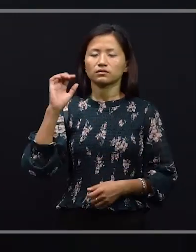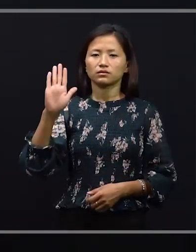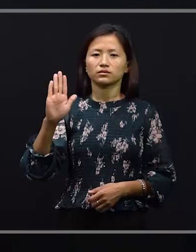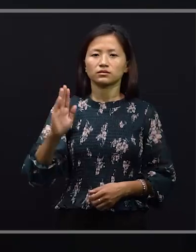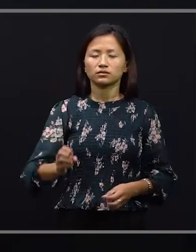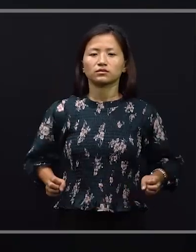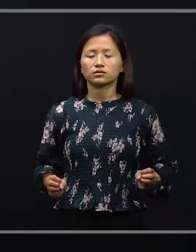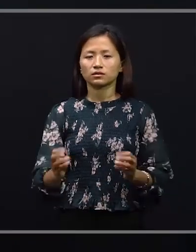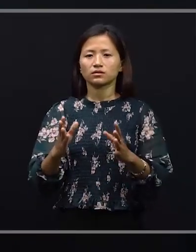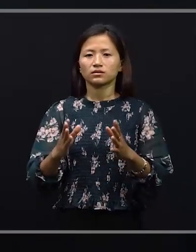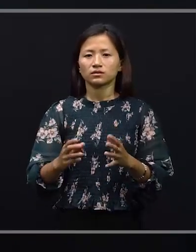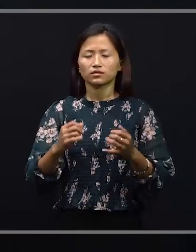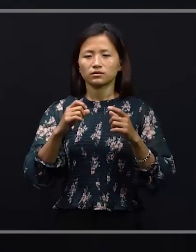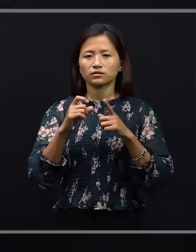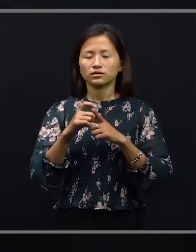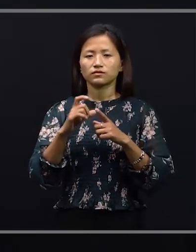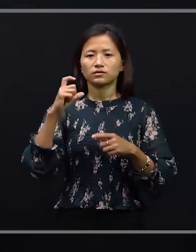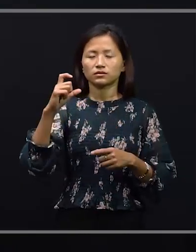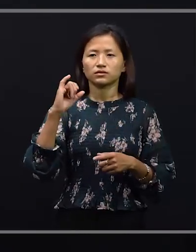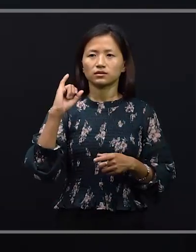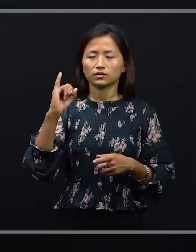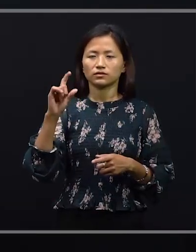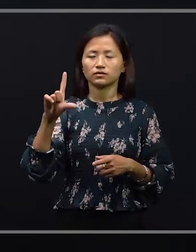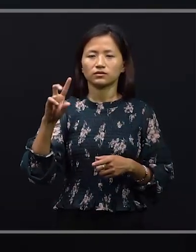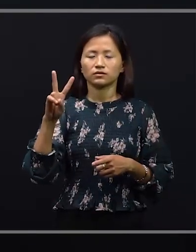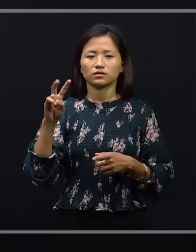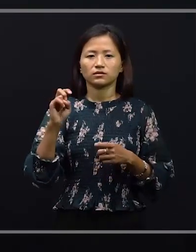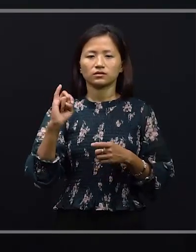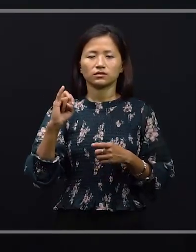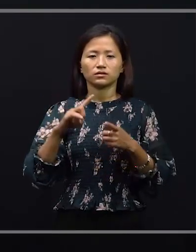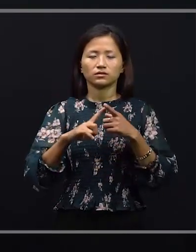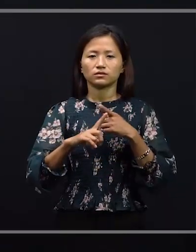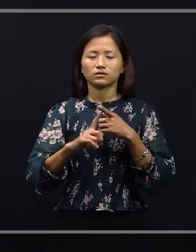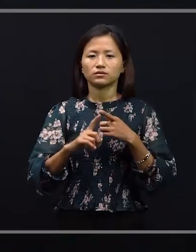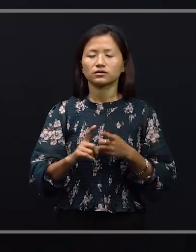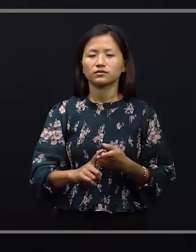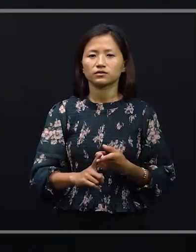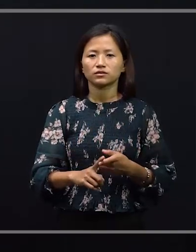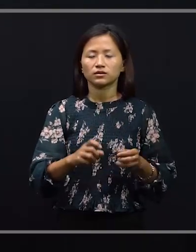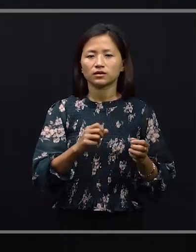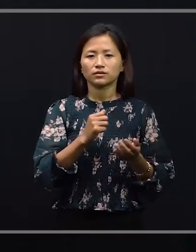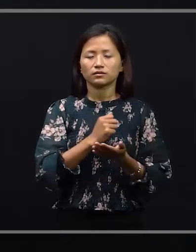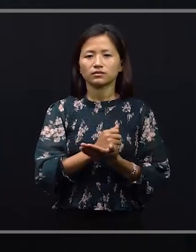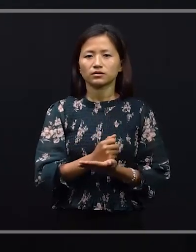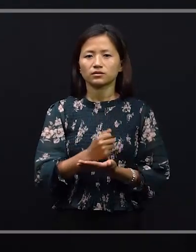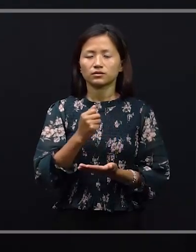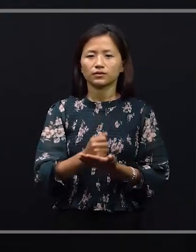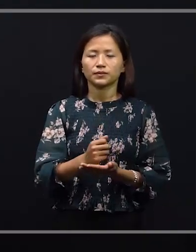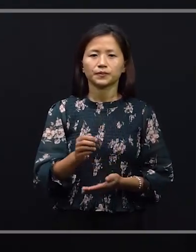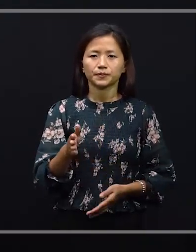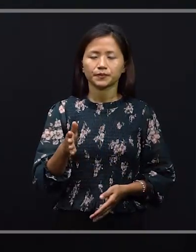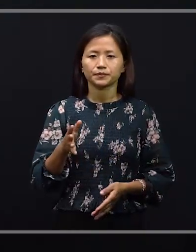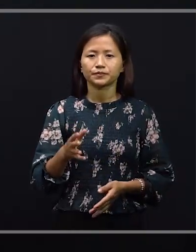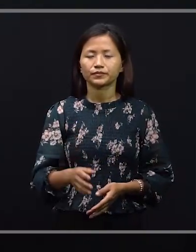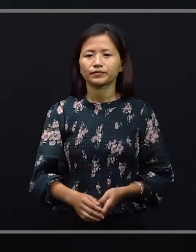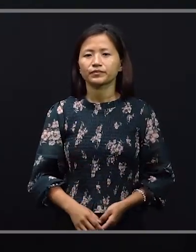this civil disobedience movement in 1930, and he started these with, we call it as his